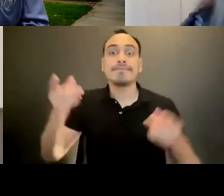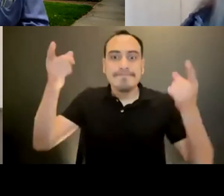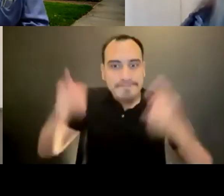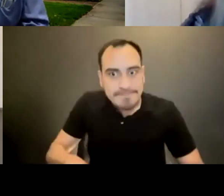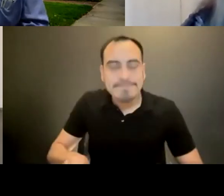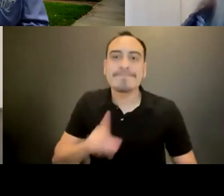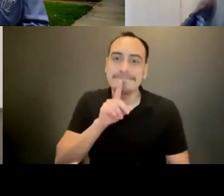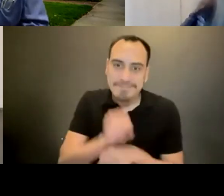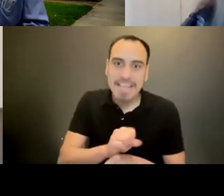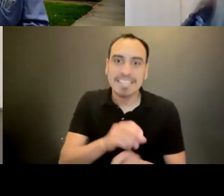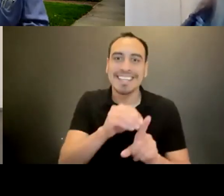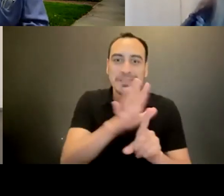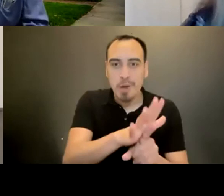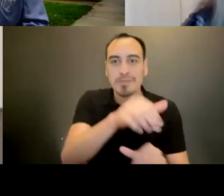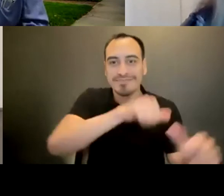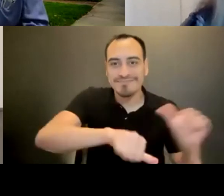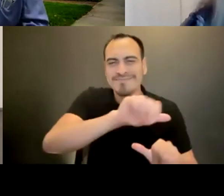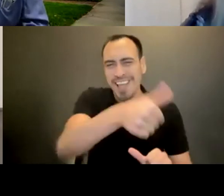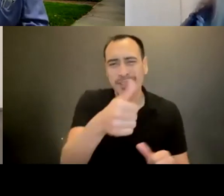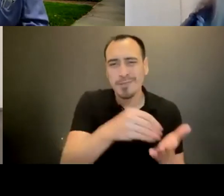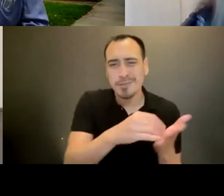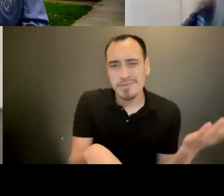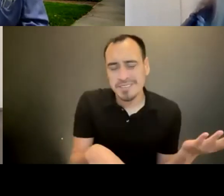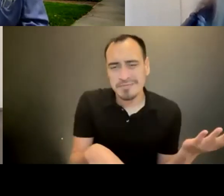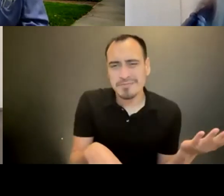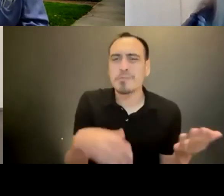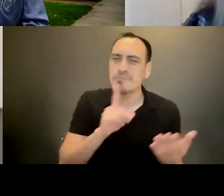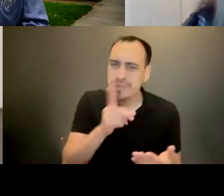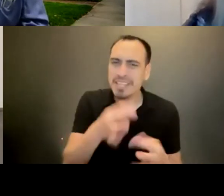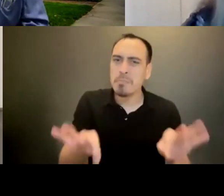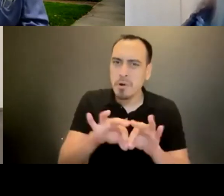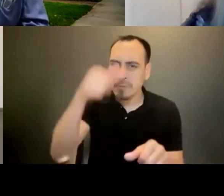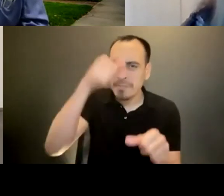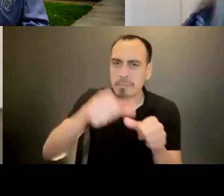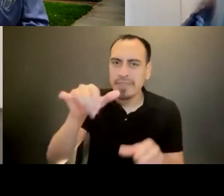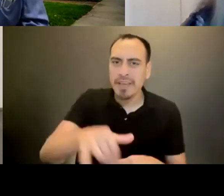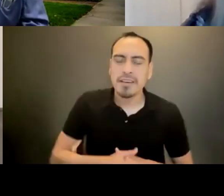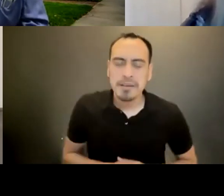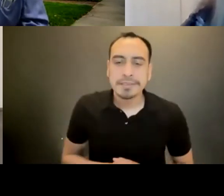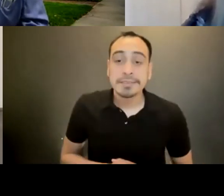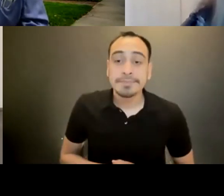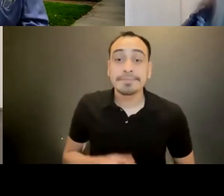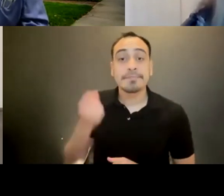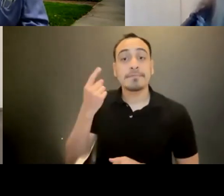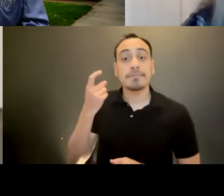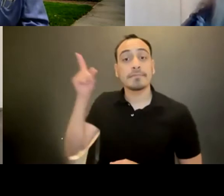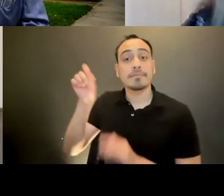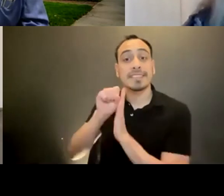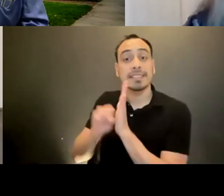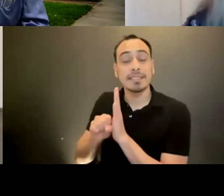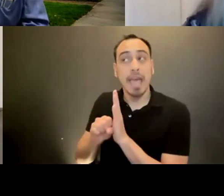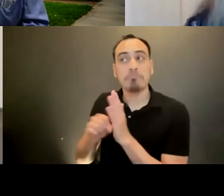exposed others. So very, very, very important to remember that. The state has also issued guidance to